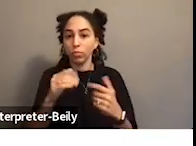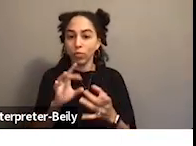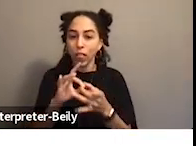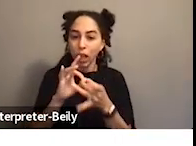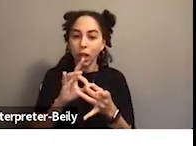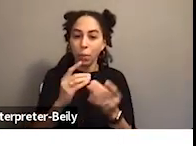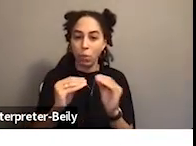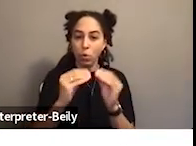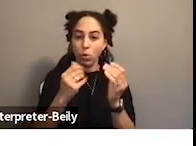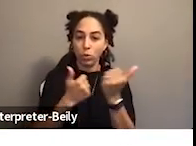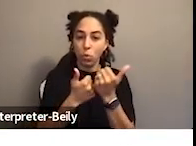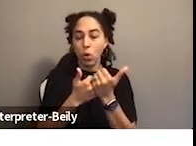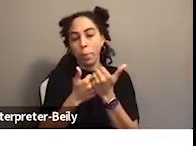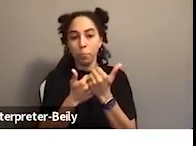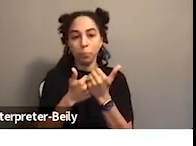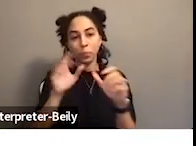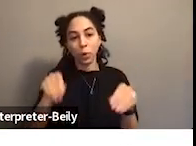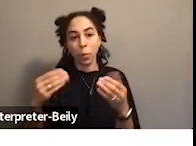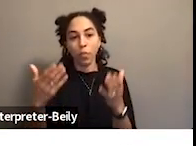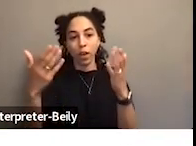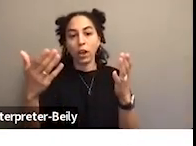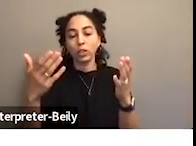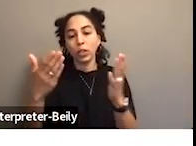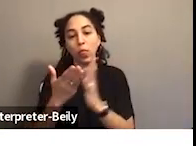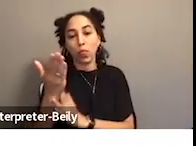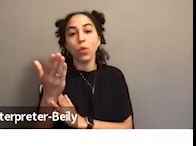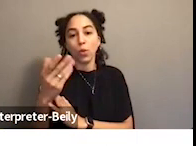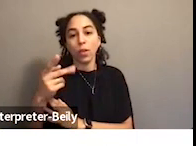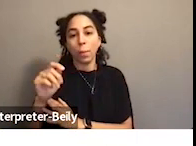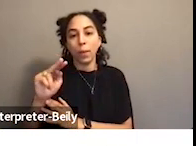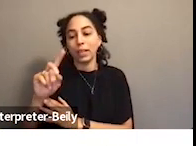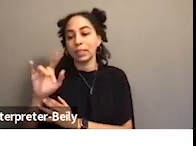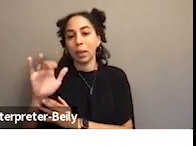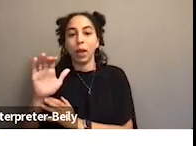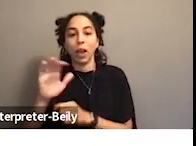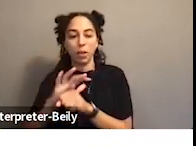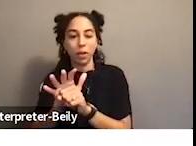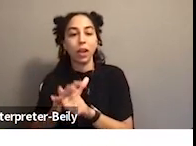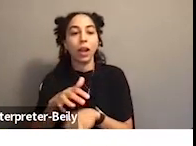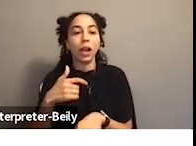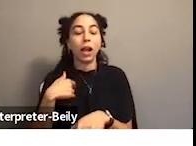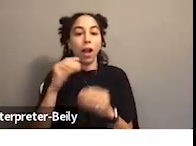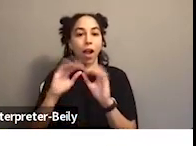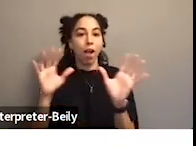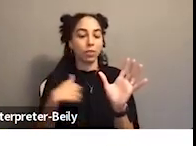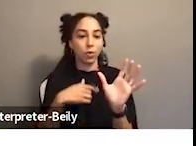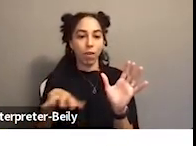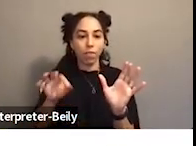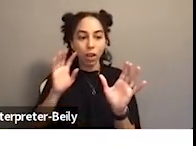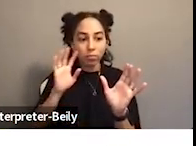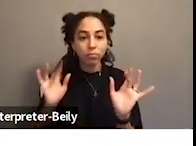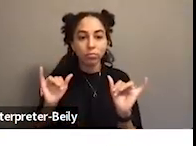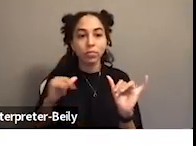to supporting providers through the pandemic. And then obviously we found that a lot of